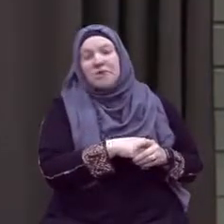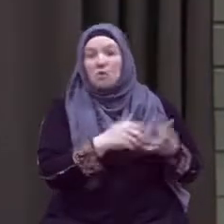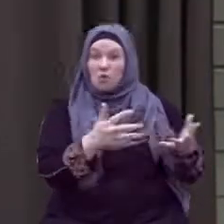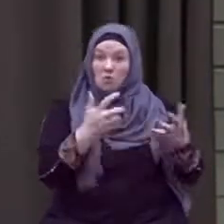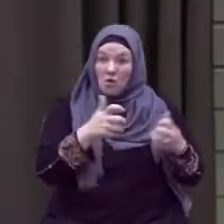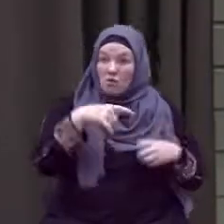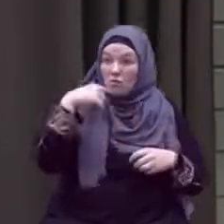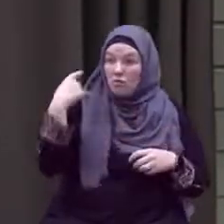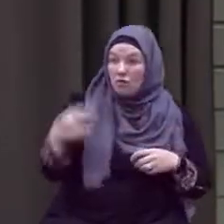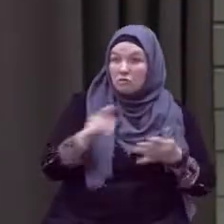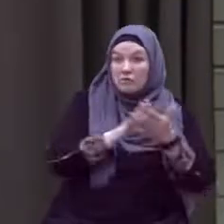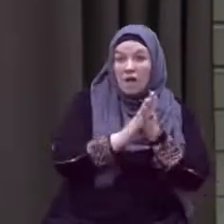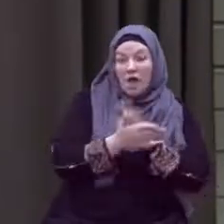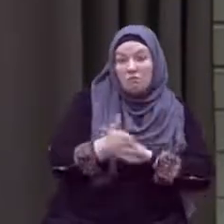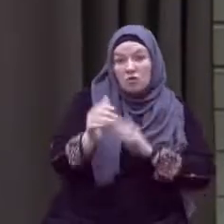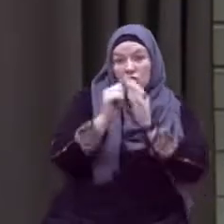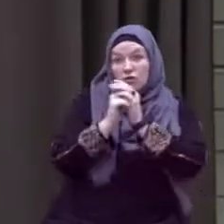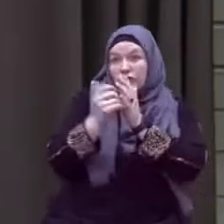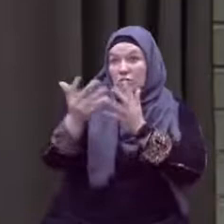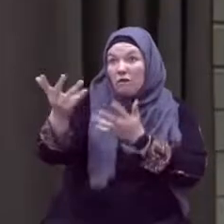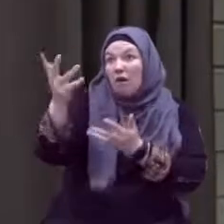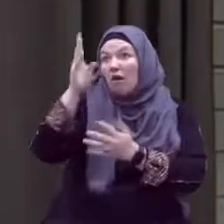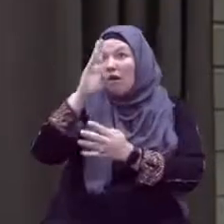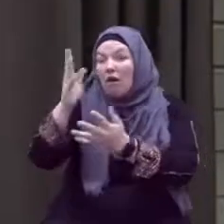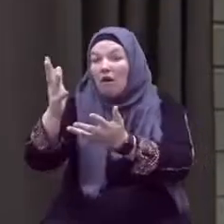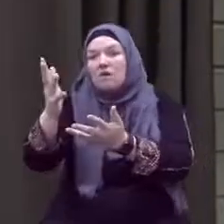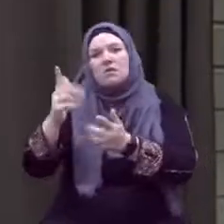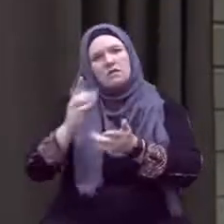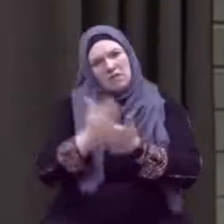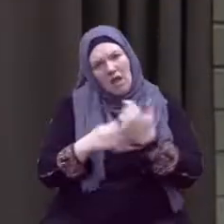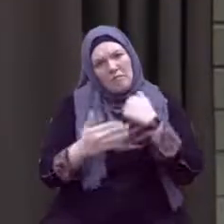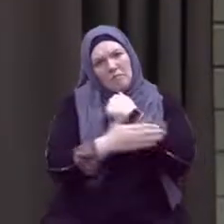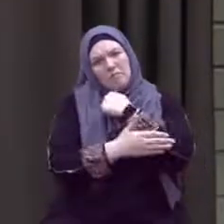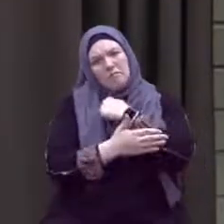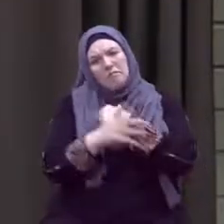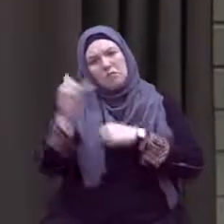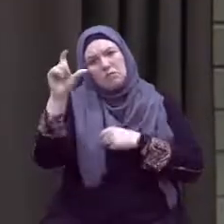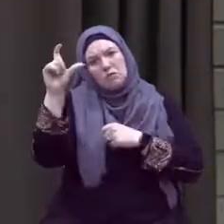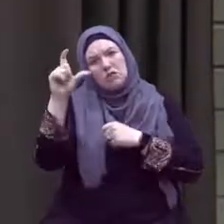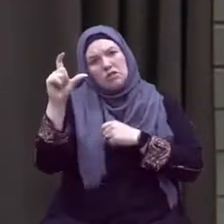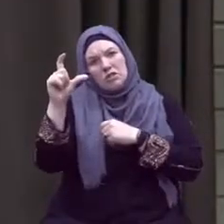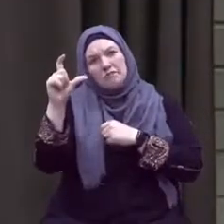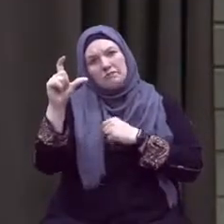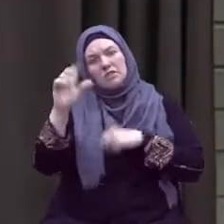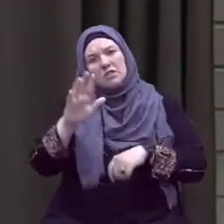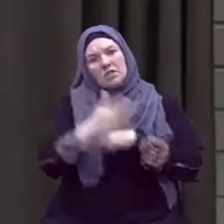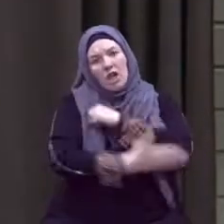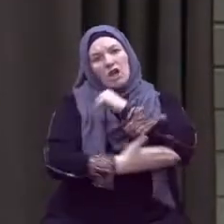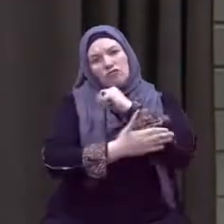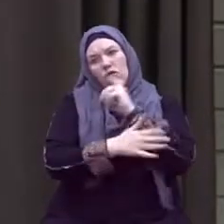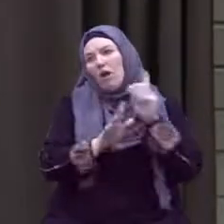want Russia to be your God? And now some Muslim nations are running towards China.